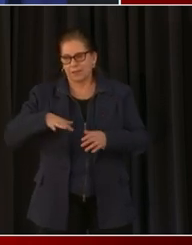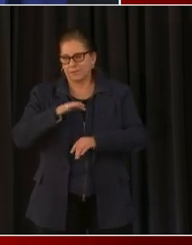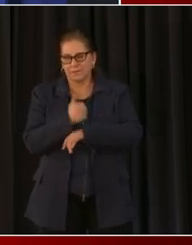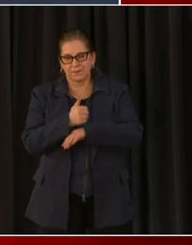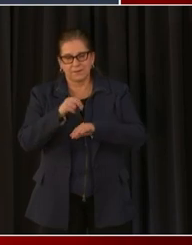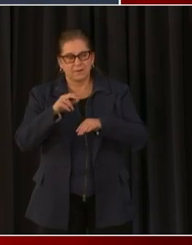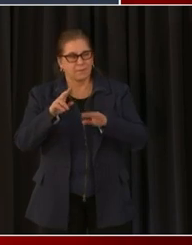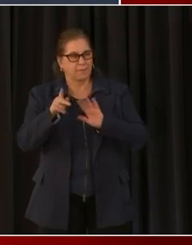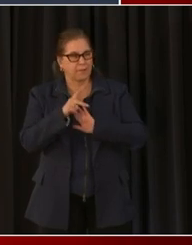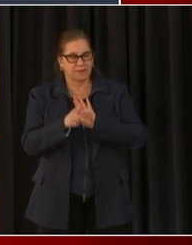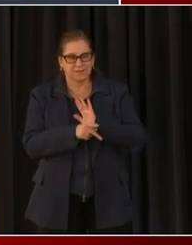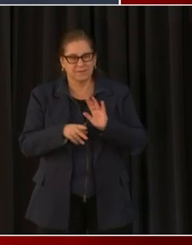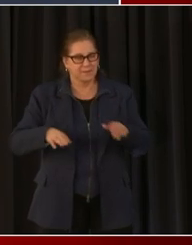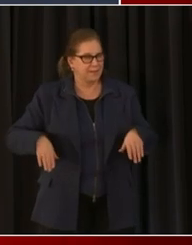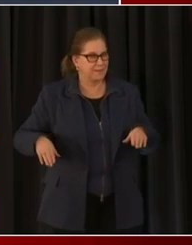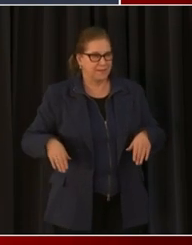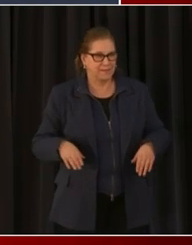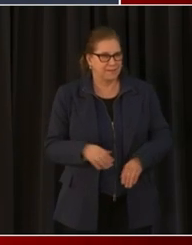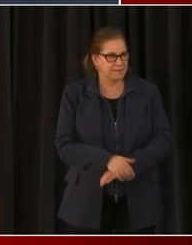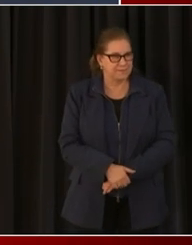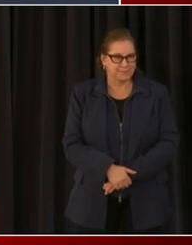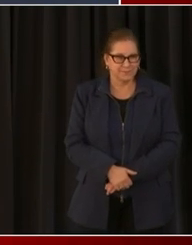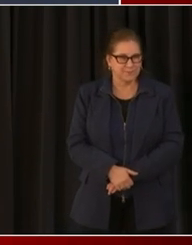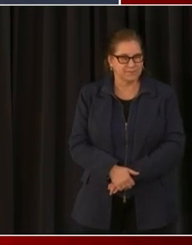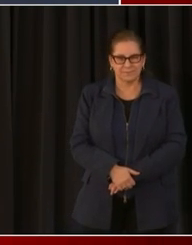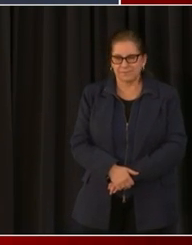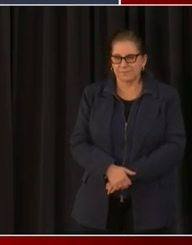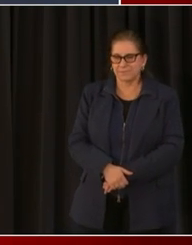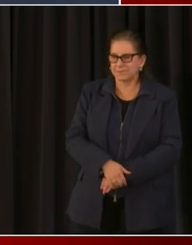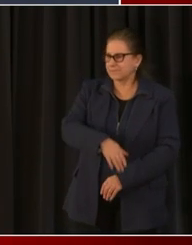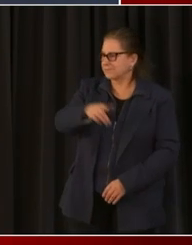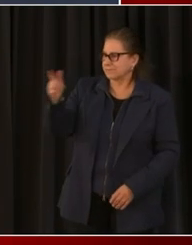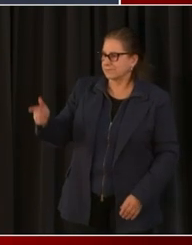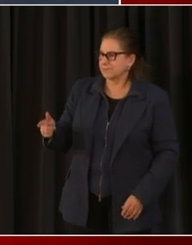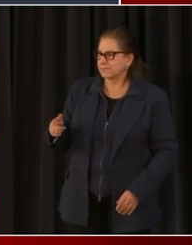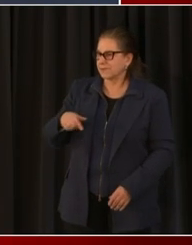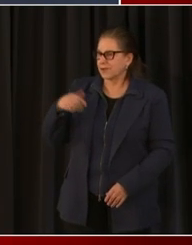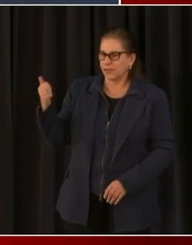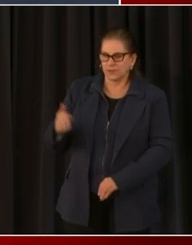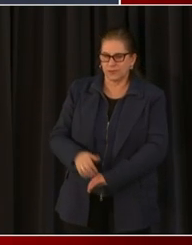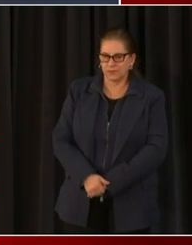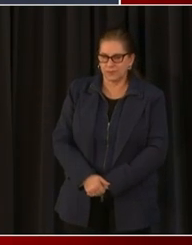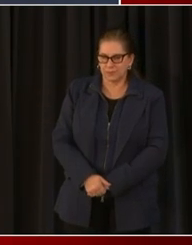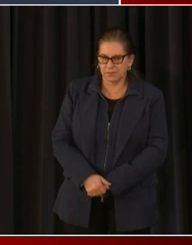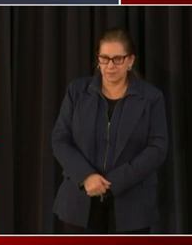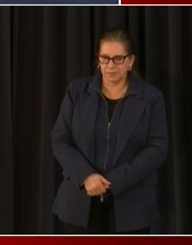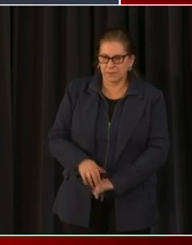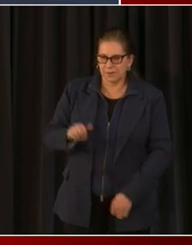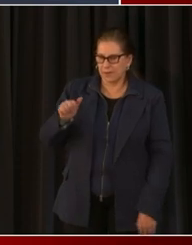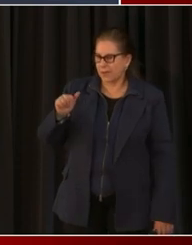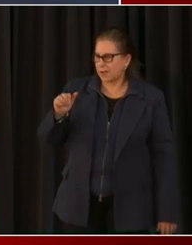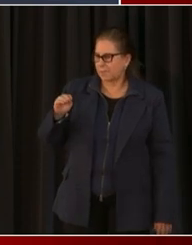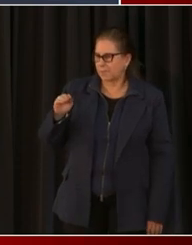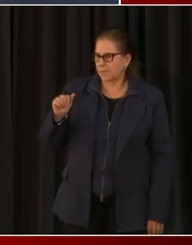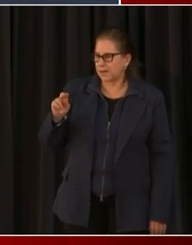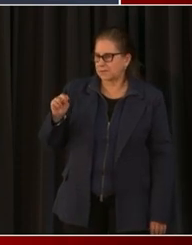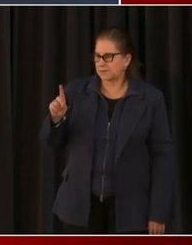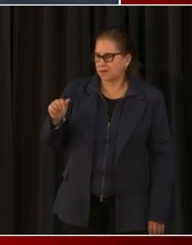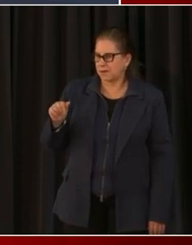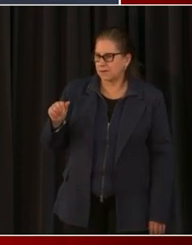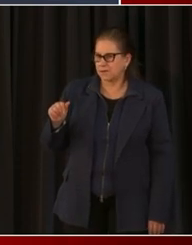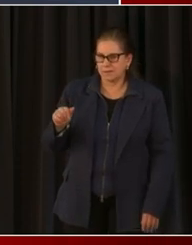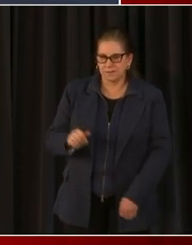Okay, last round, Perry. Yeah, a couple more budget-related questions. So, to the Chancellor, the council was frustrated